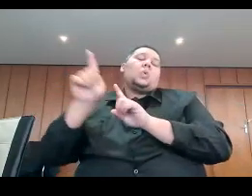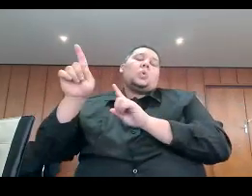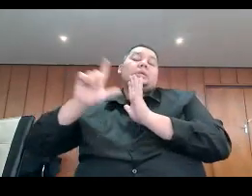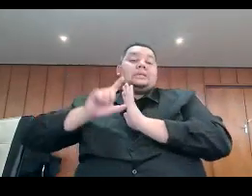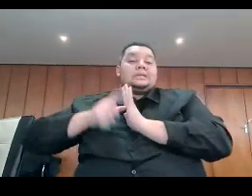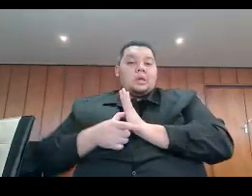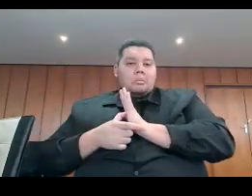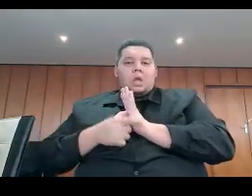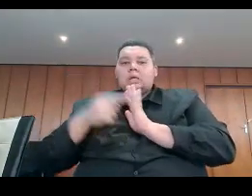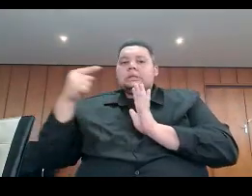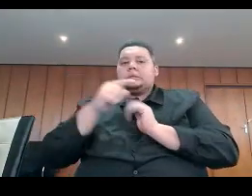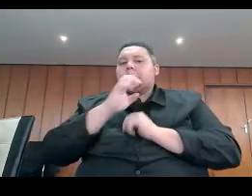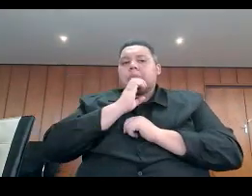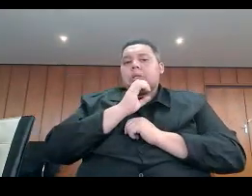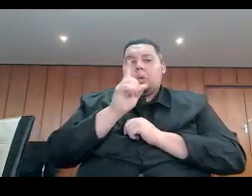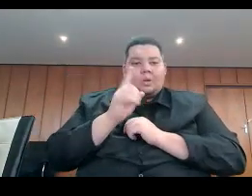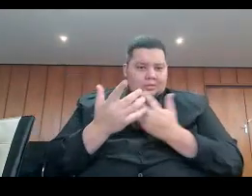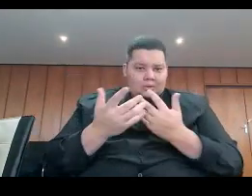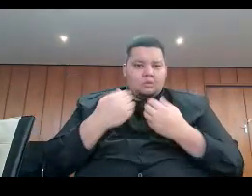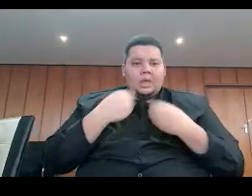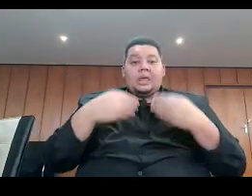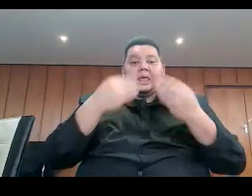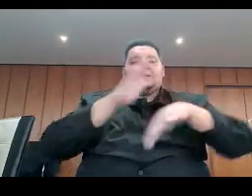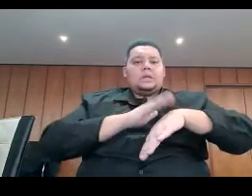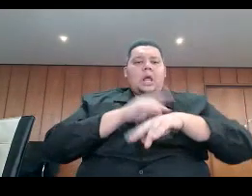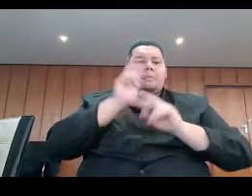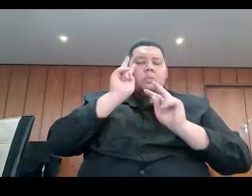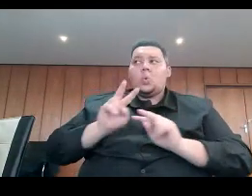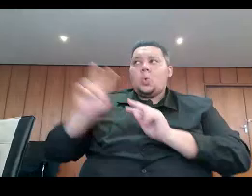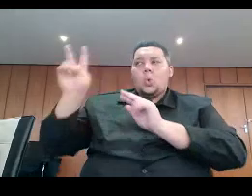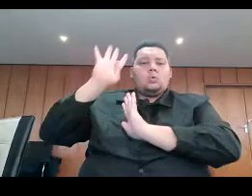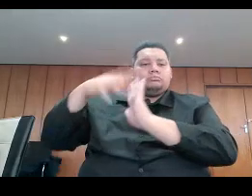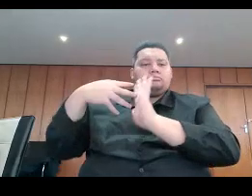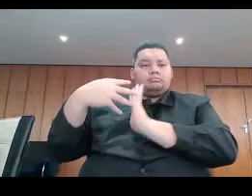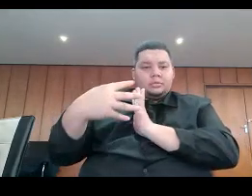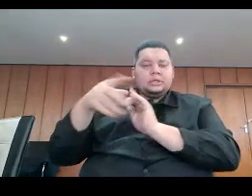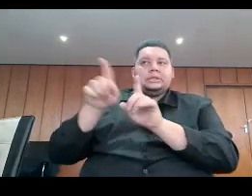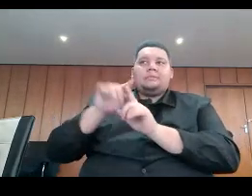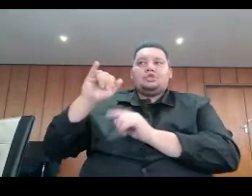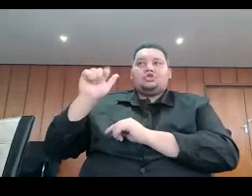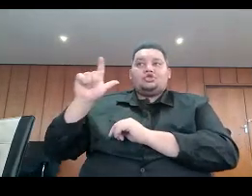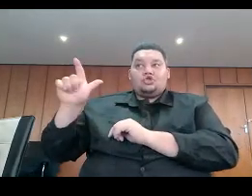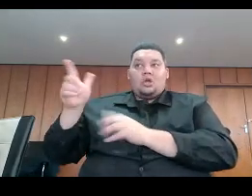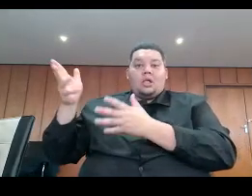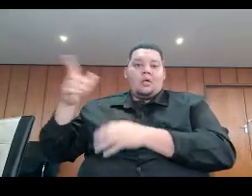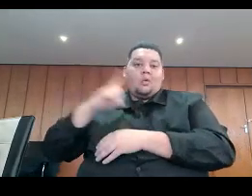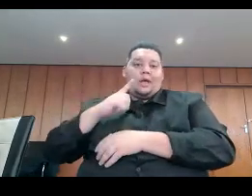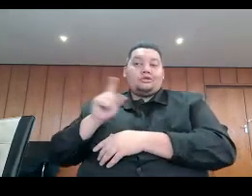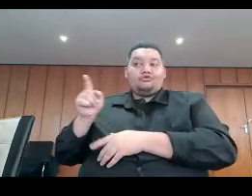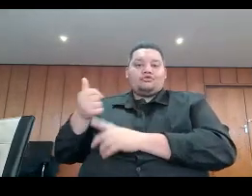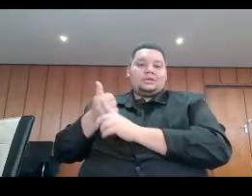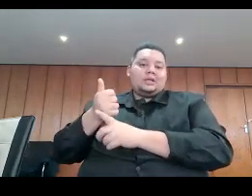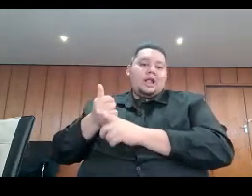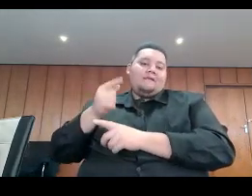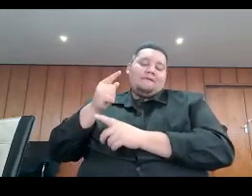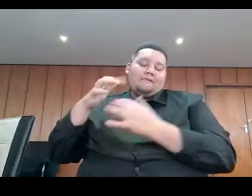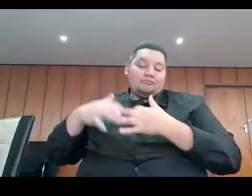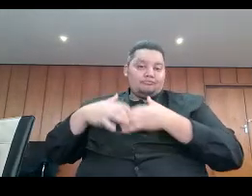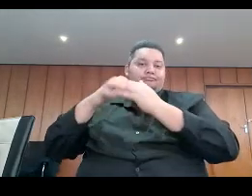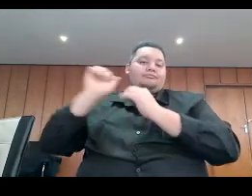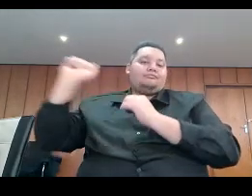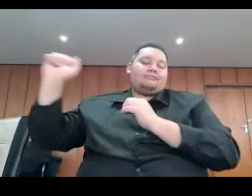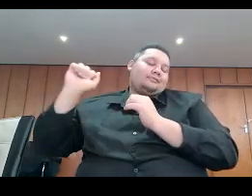and what that means. And I'll give you a moment to just look at that graph. And Julie's here smiling at me because it's what she did. So thank